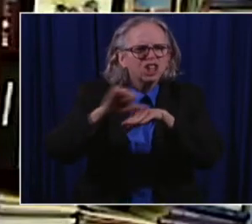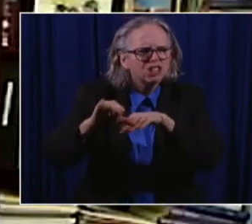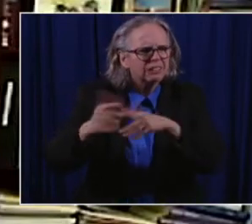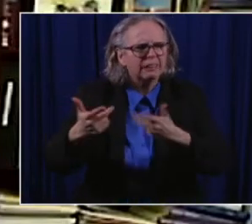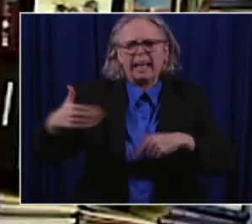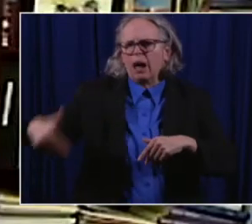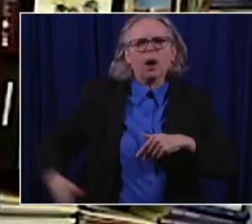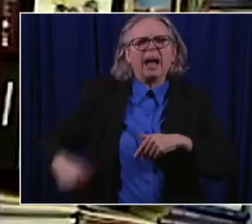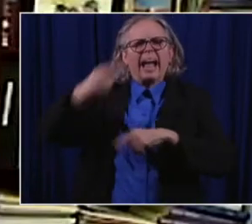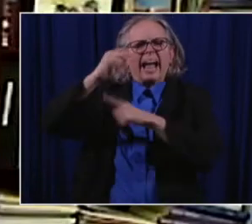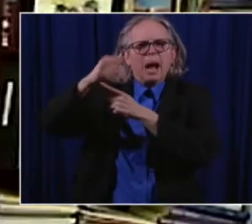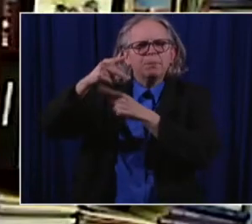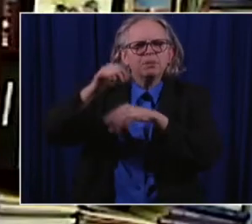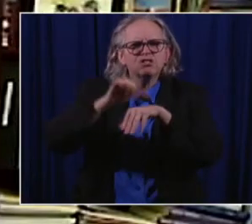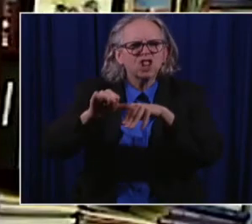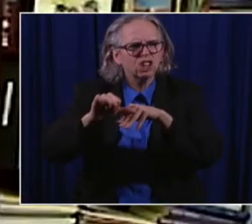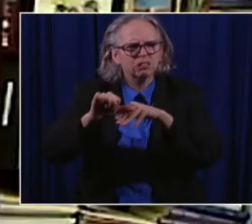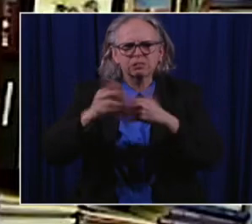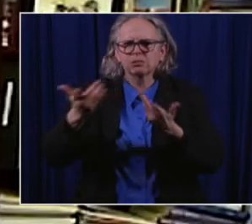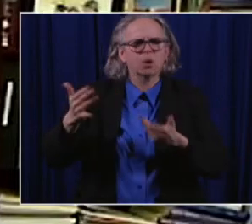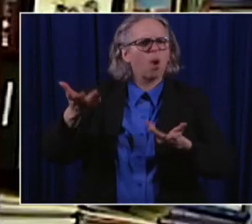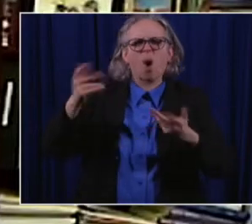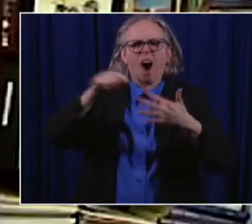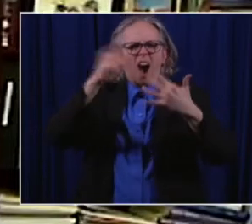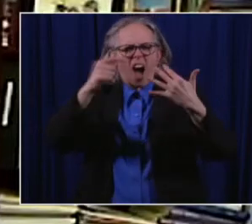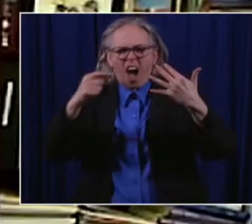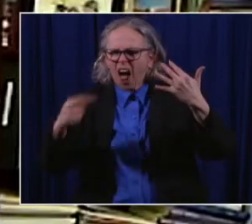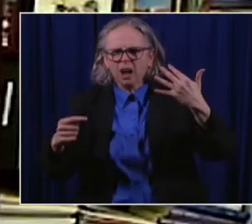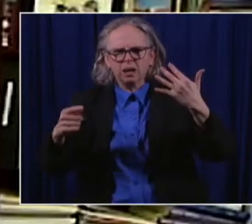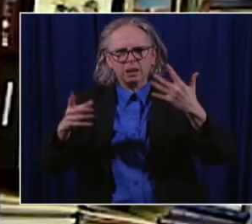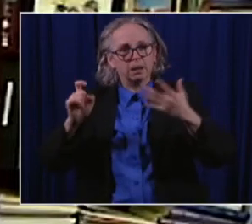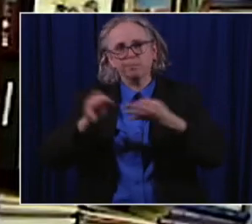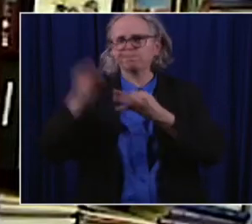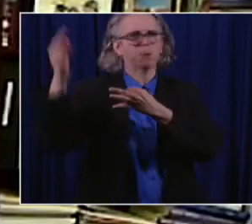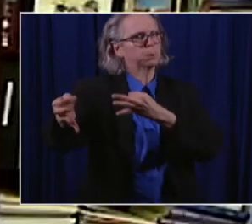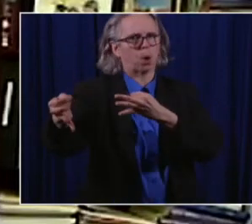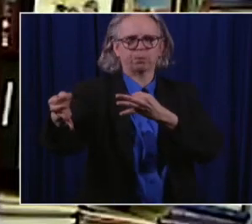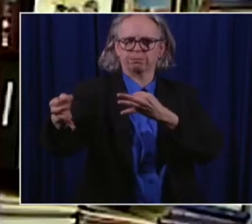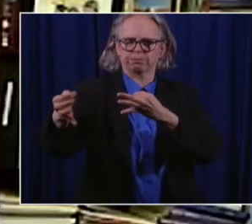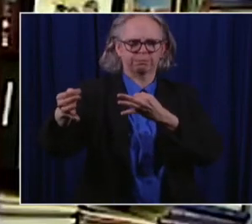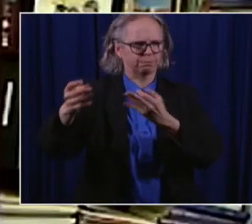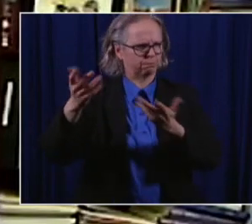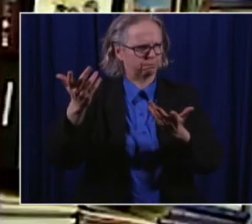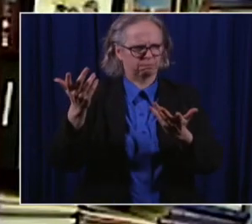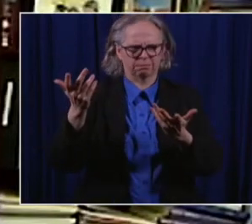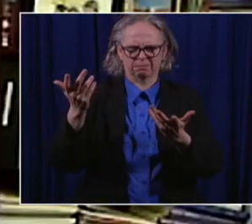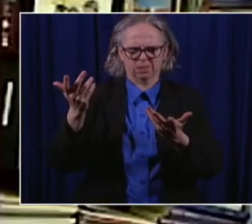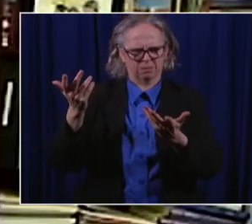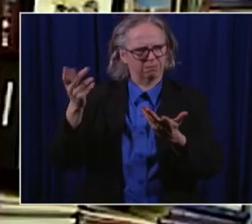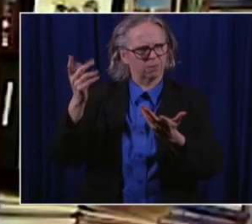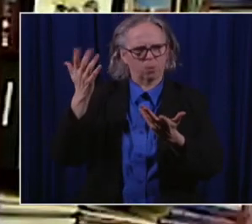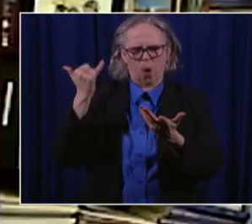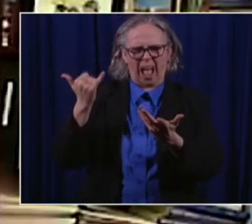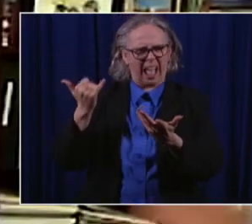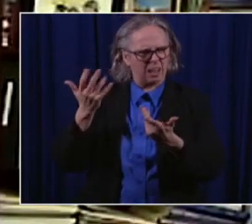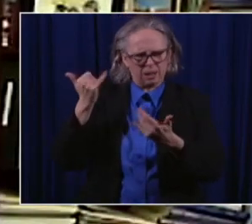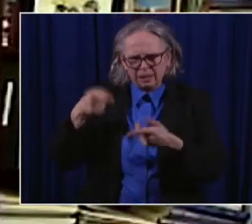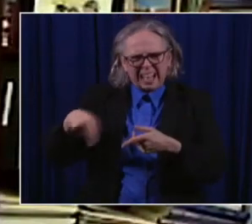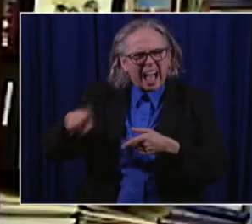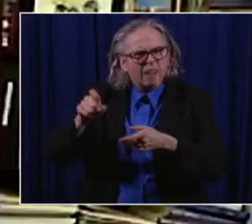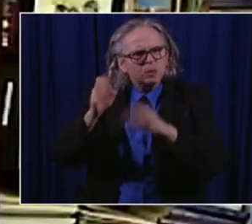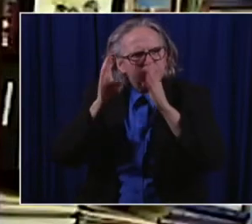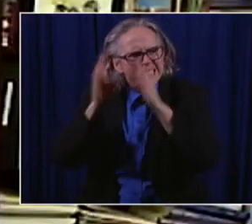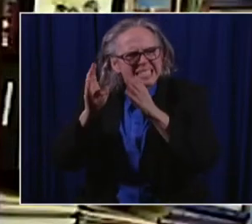back surgery for arthritis in their back. That's a major issue when those people, it's not an elective